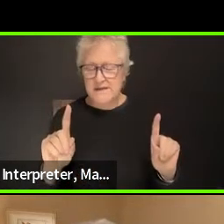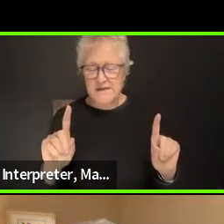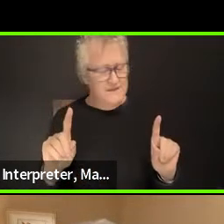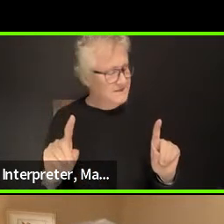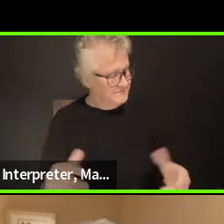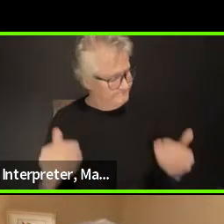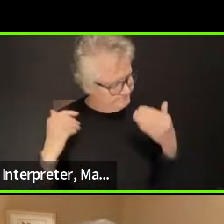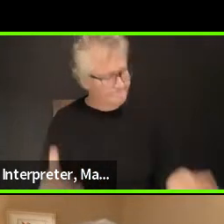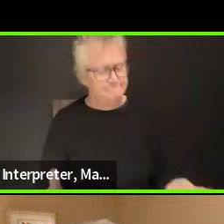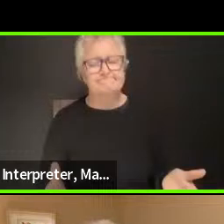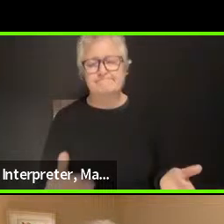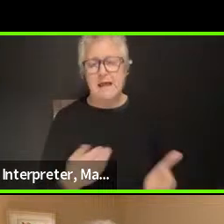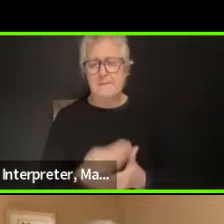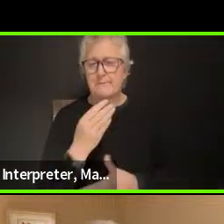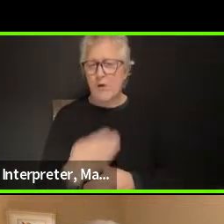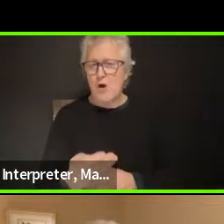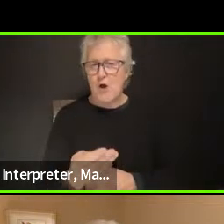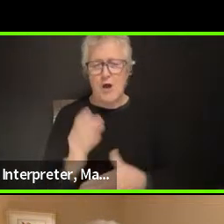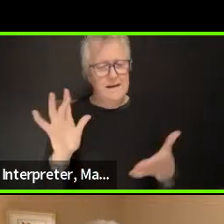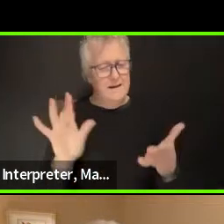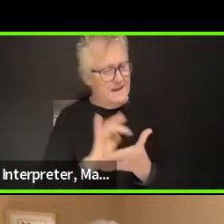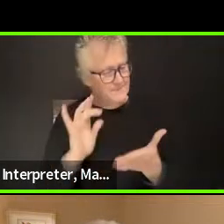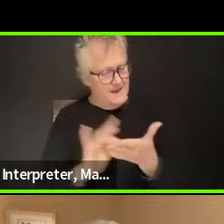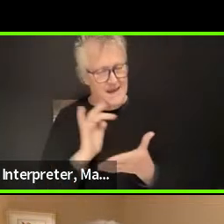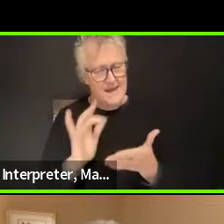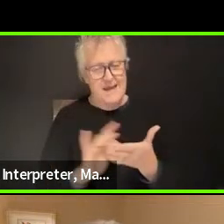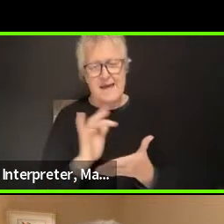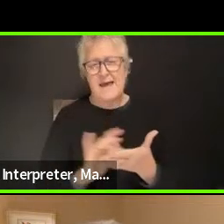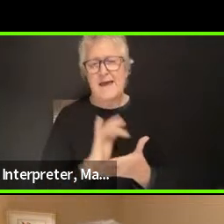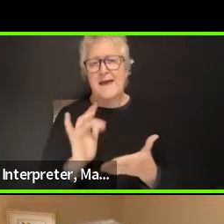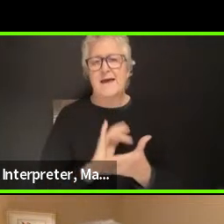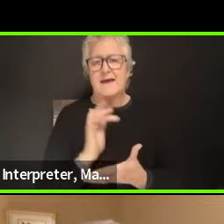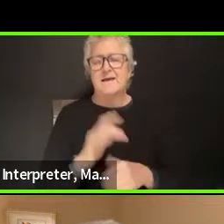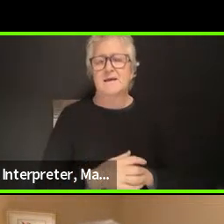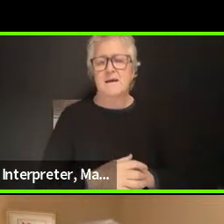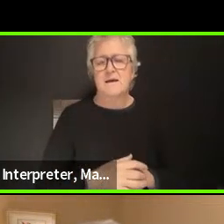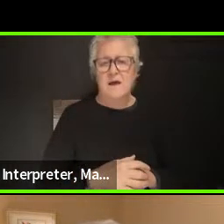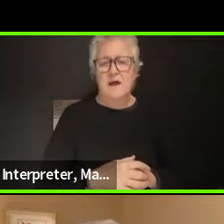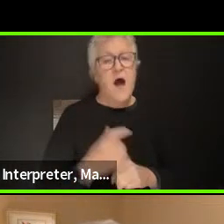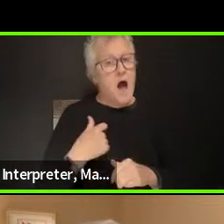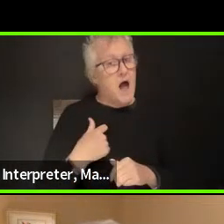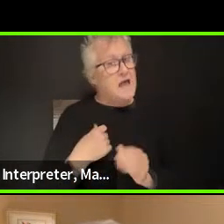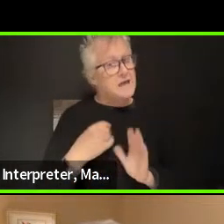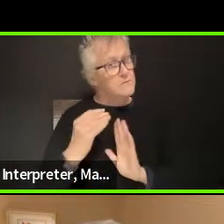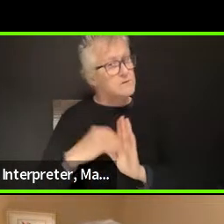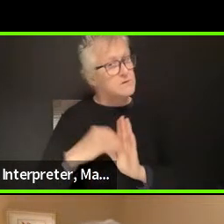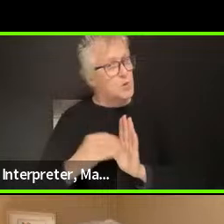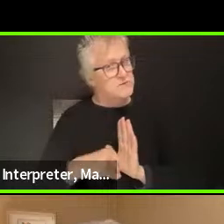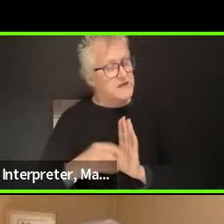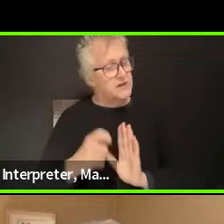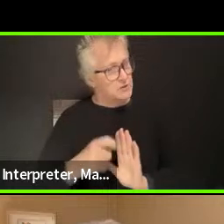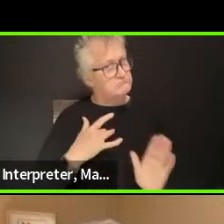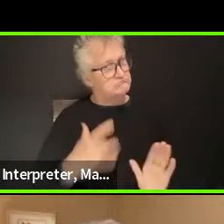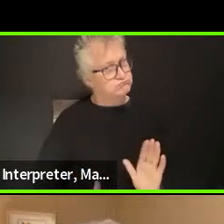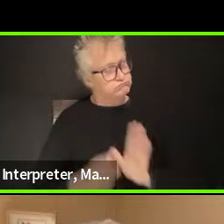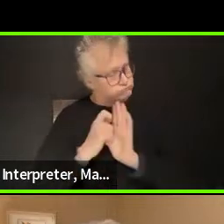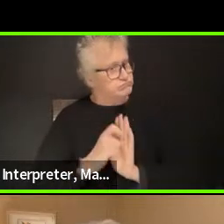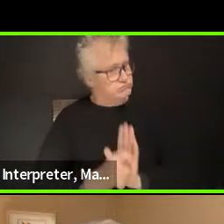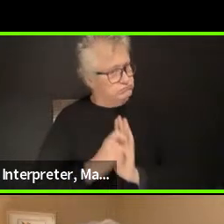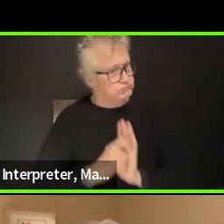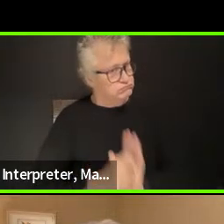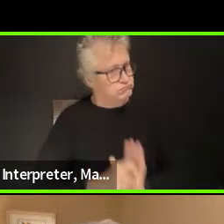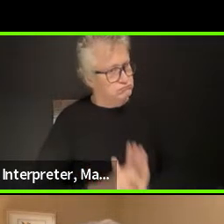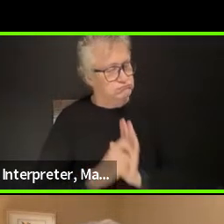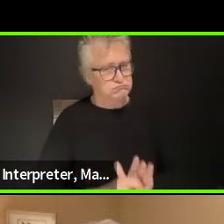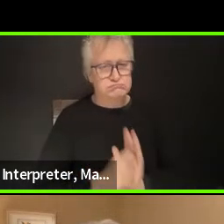copiously. I go through about one of those little notebooks every 2 weeks. Because I write my thoughts and I journal, and